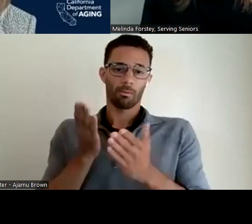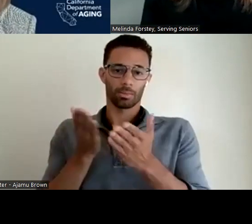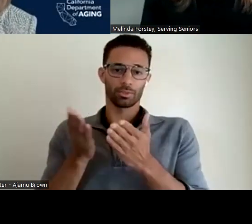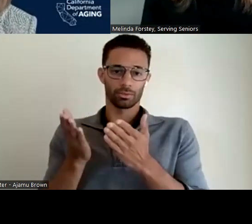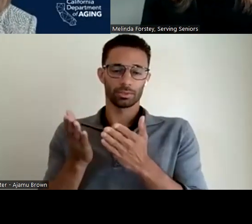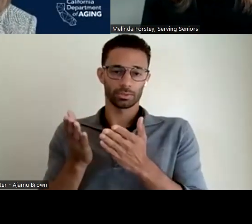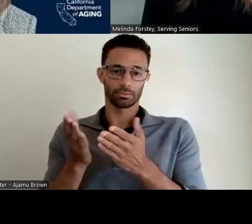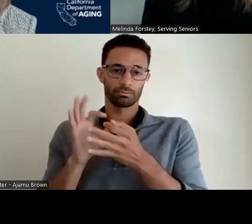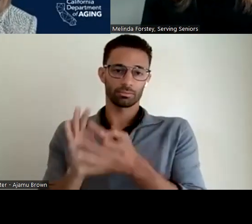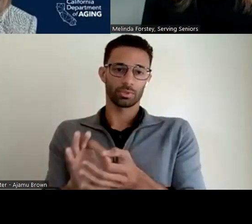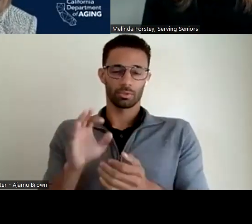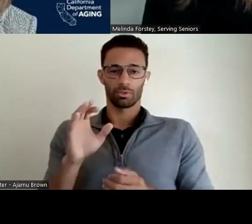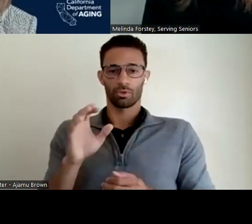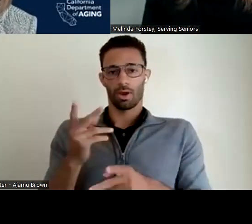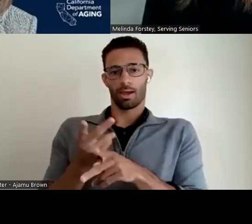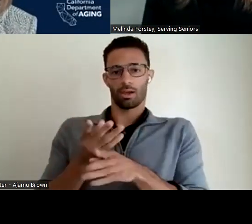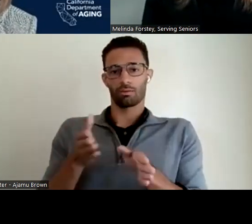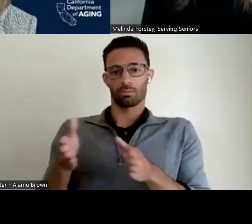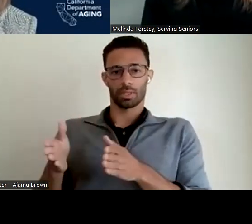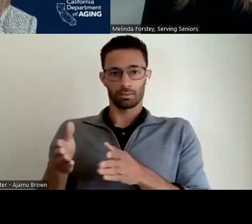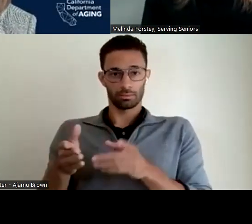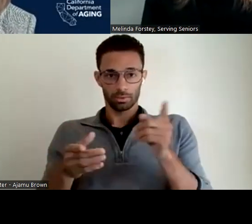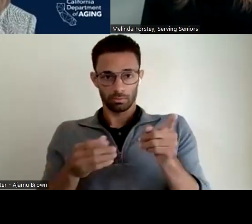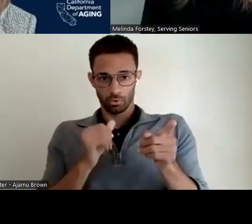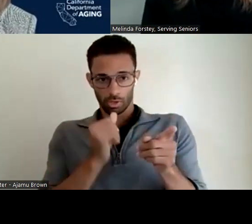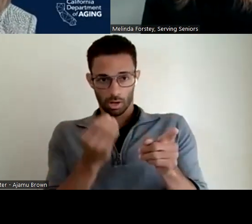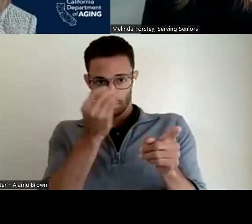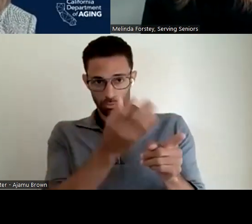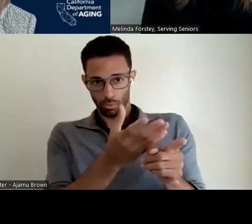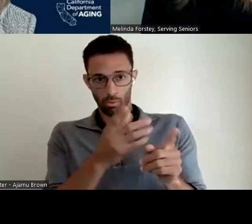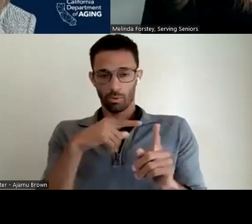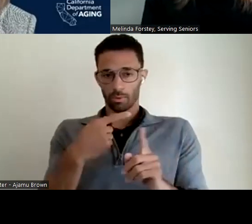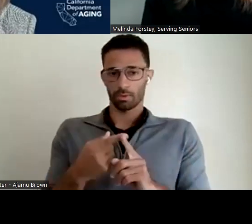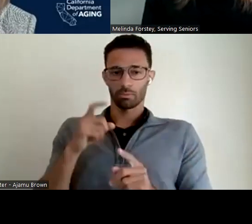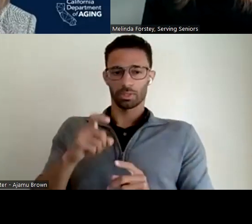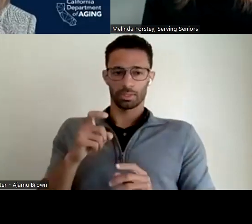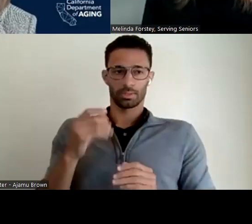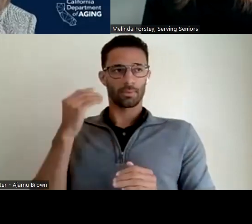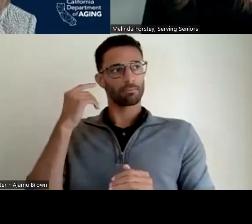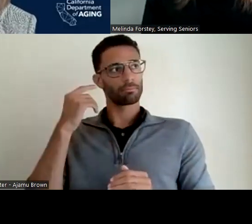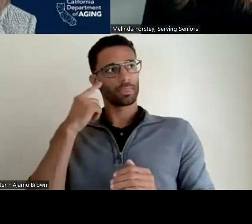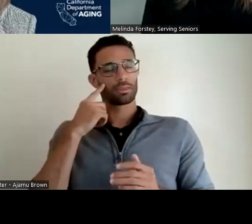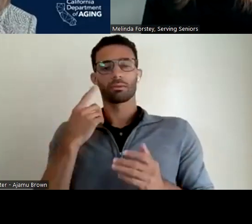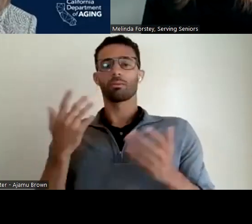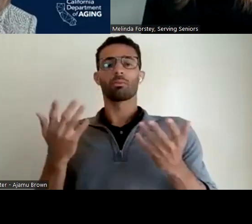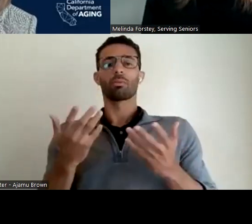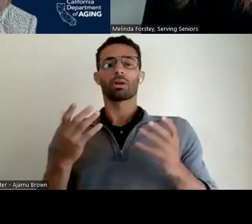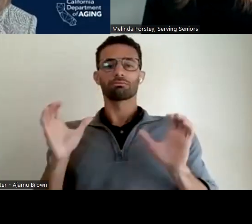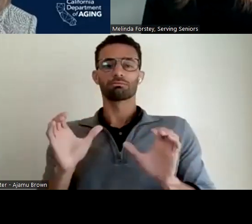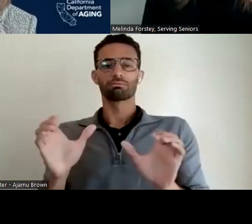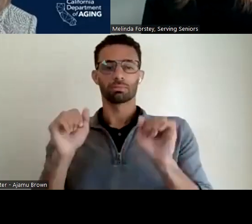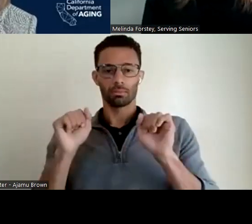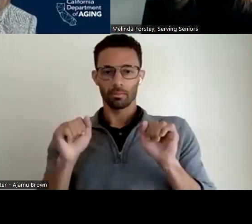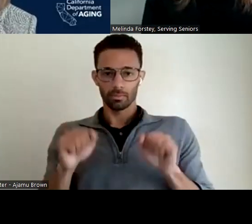you're not told that, and again, not a criticism towards you, we got to think of some actionable steps that help people